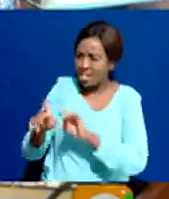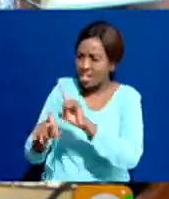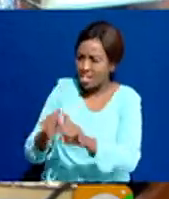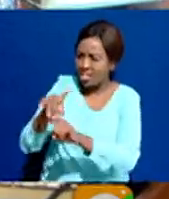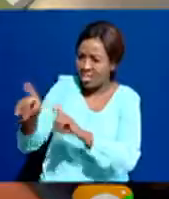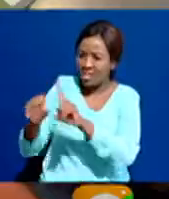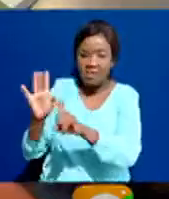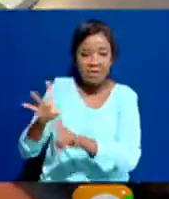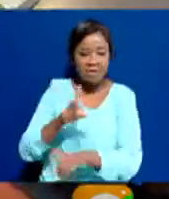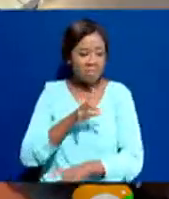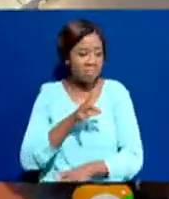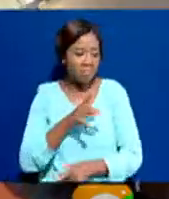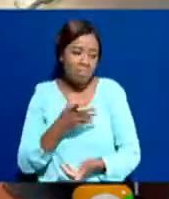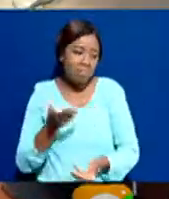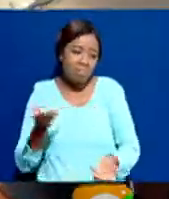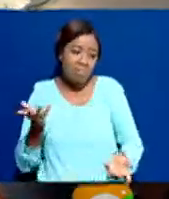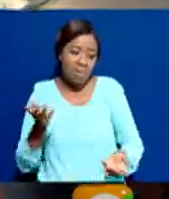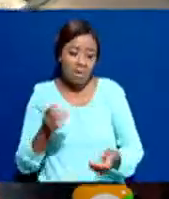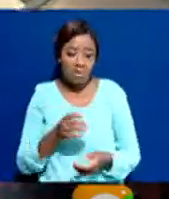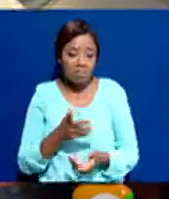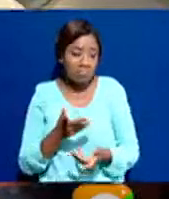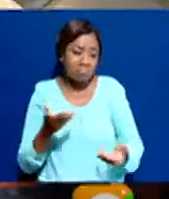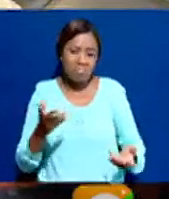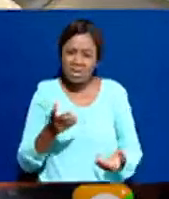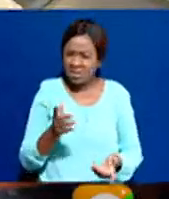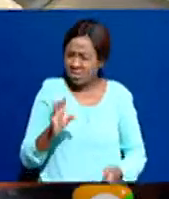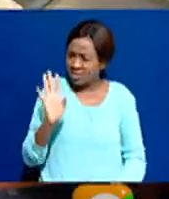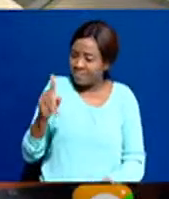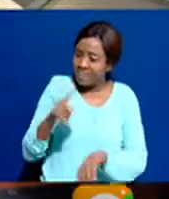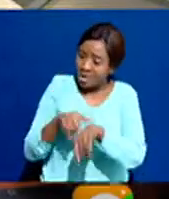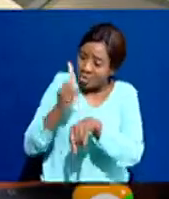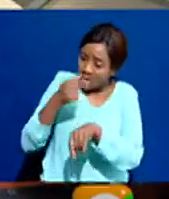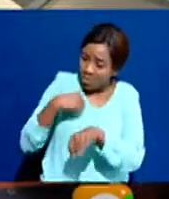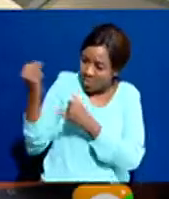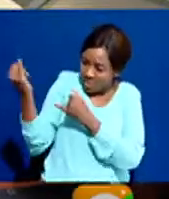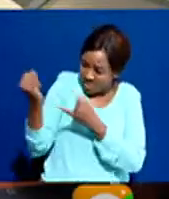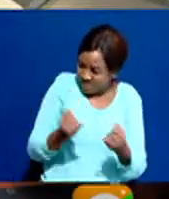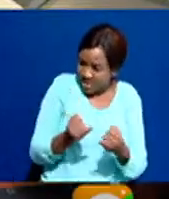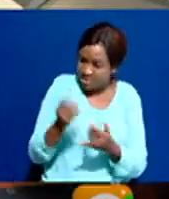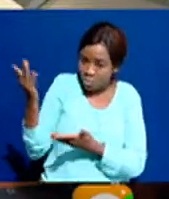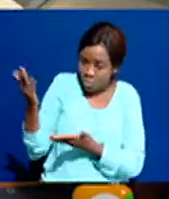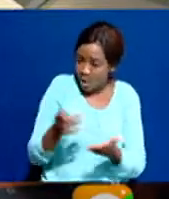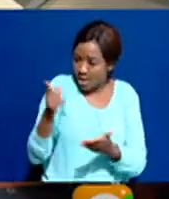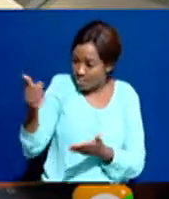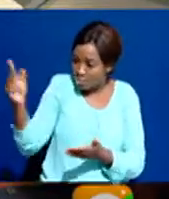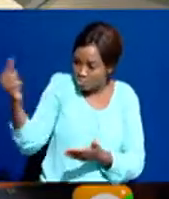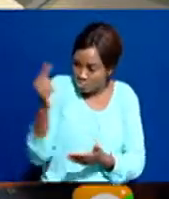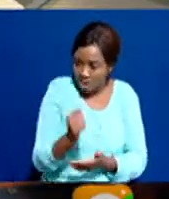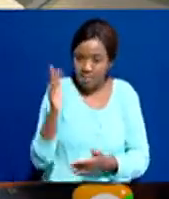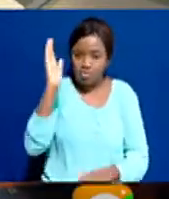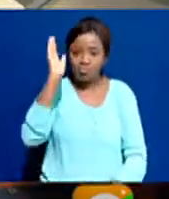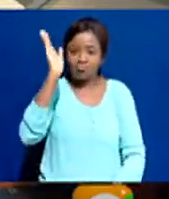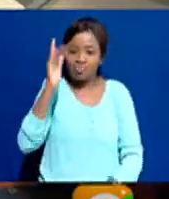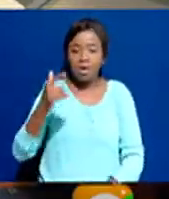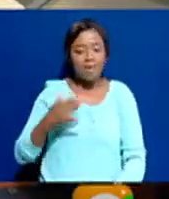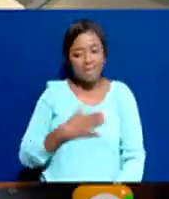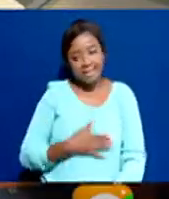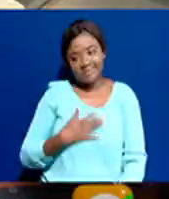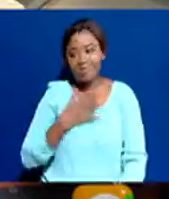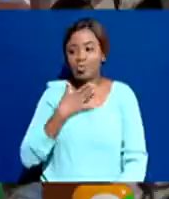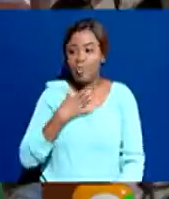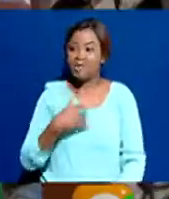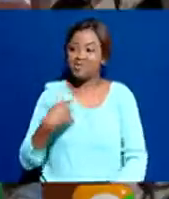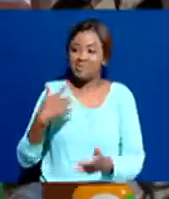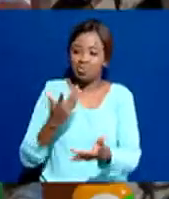they raised. When we invite an organization to come and make presentations here, we always want to have the